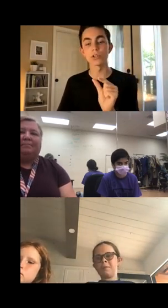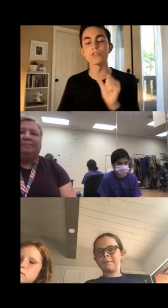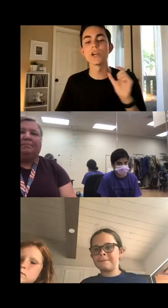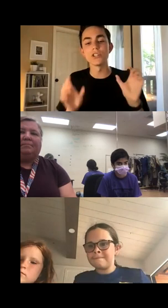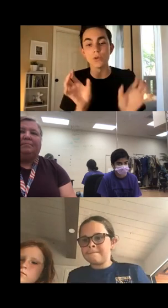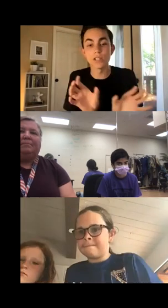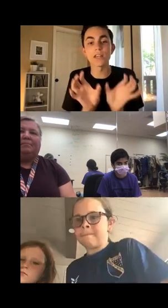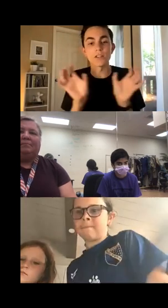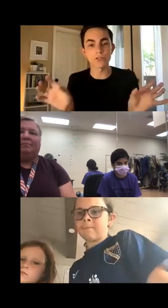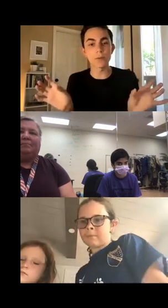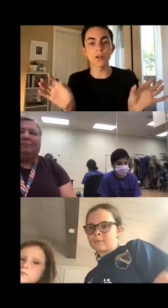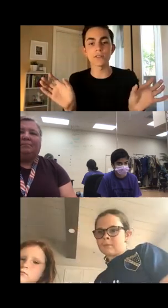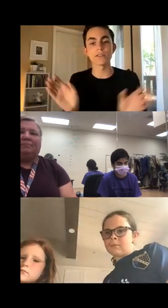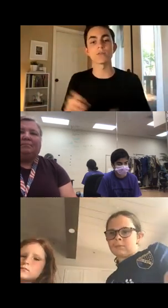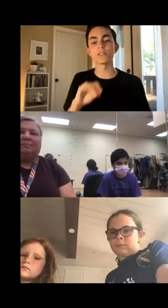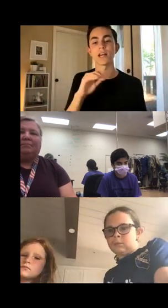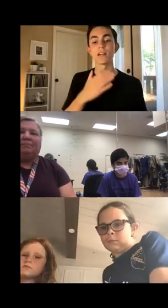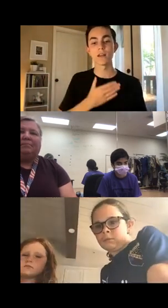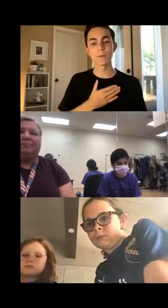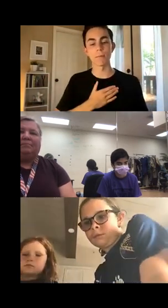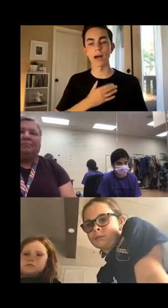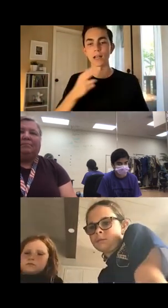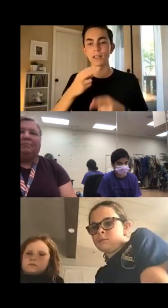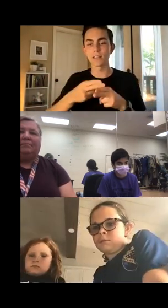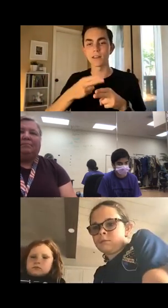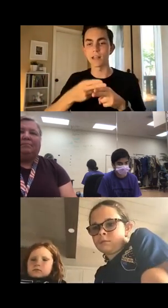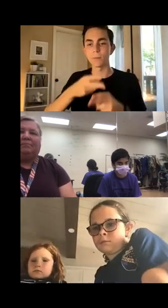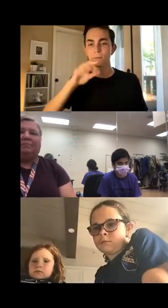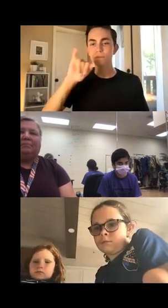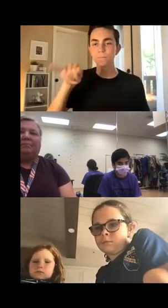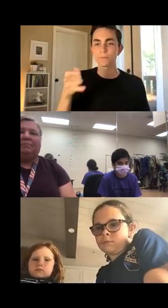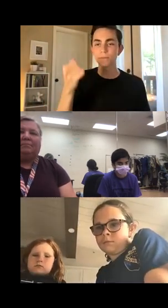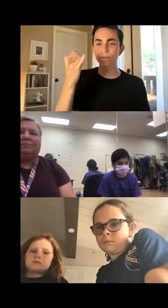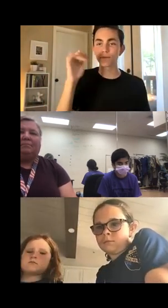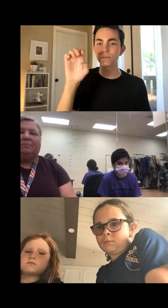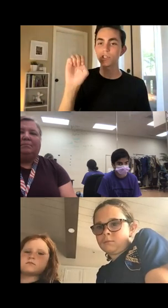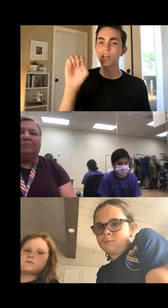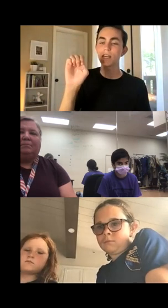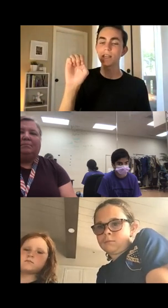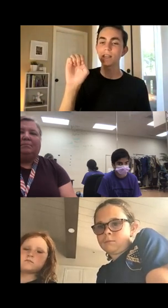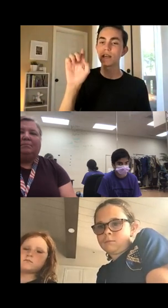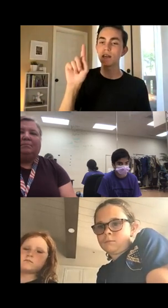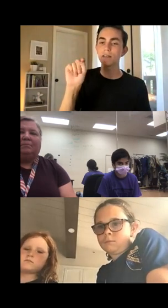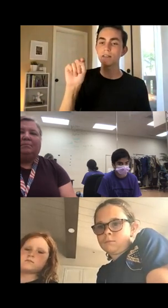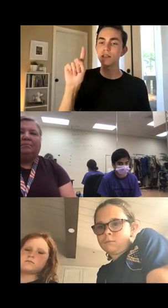the words to indicate that they're separate. So I'll sign my name,